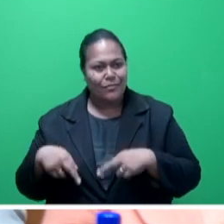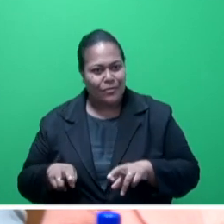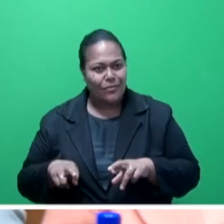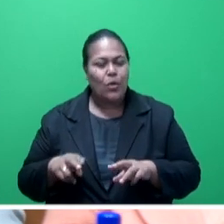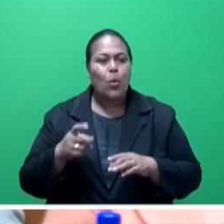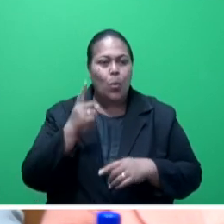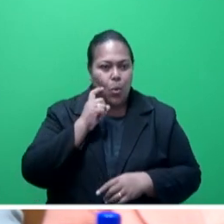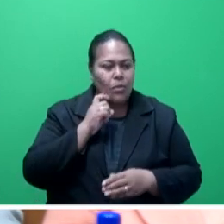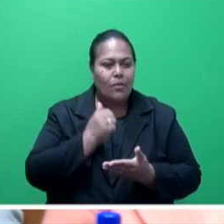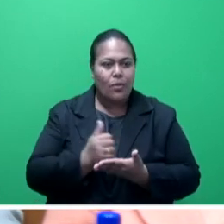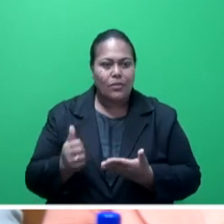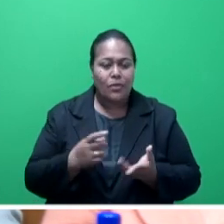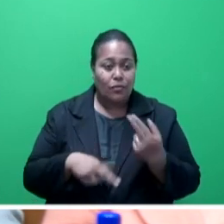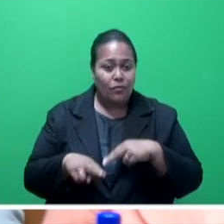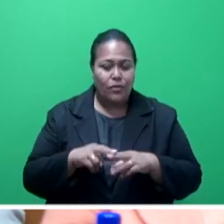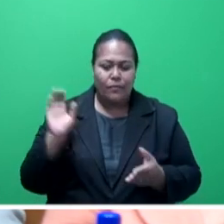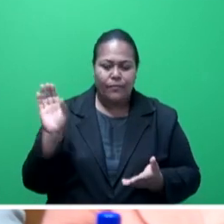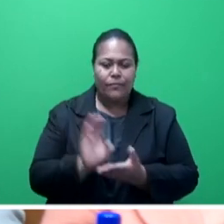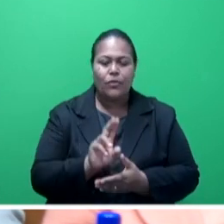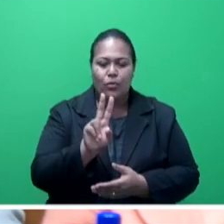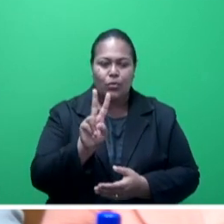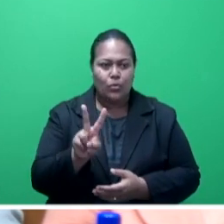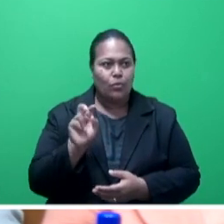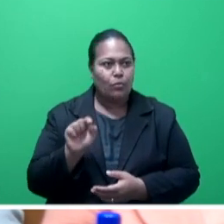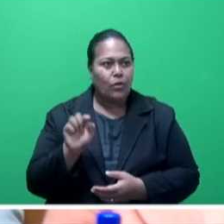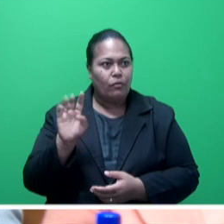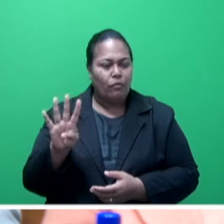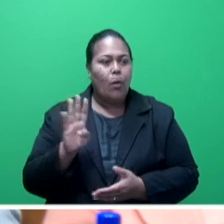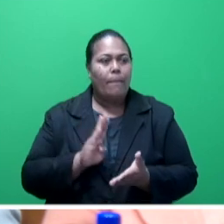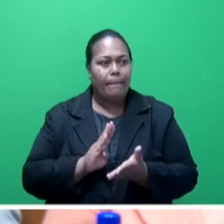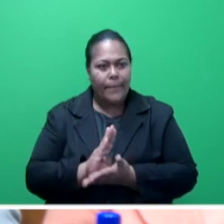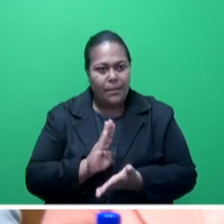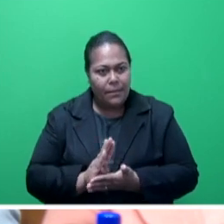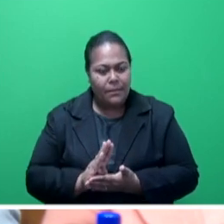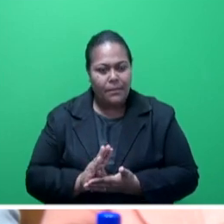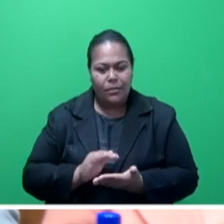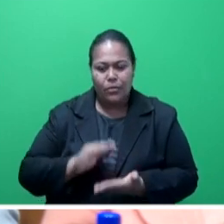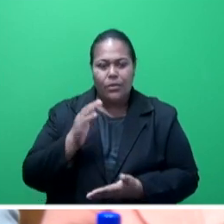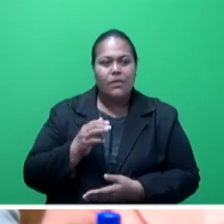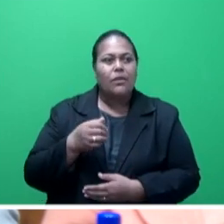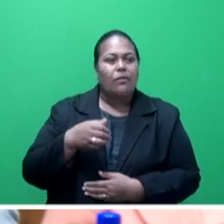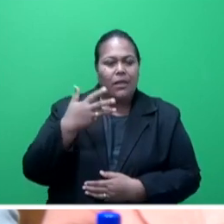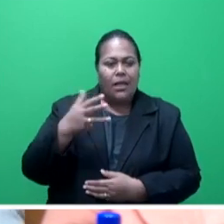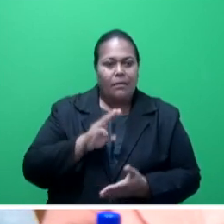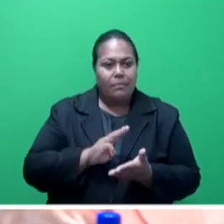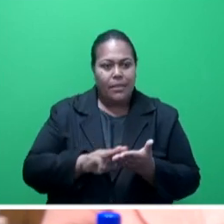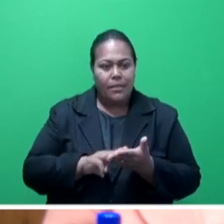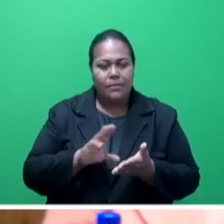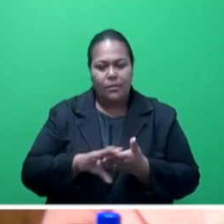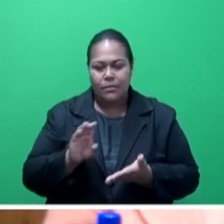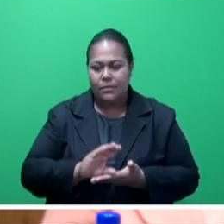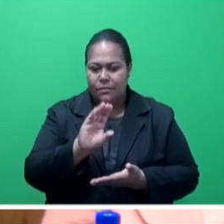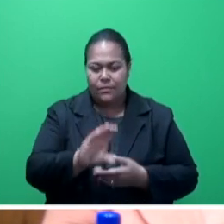given a budget of $204 million, an increase of $9 million. And all this will assist WAF in moving towards the targets that we have